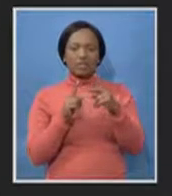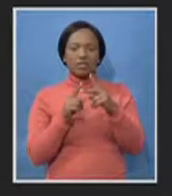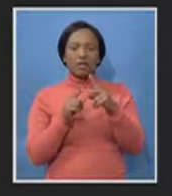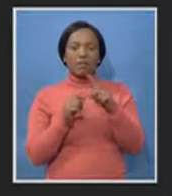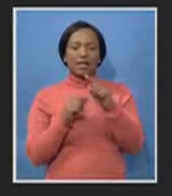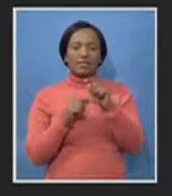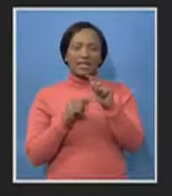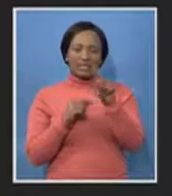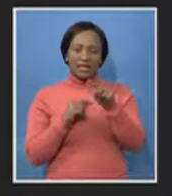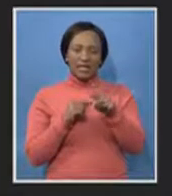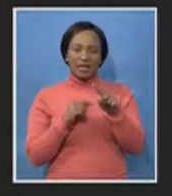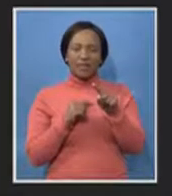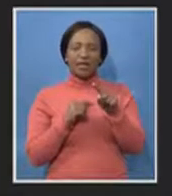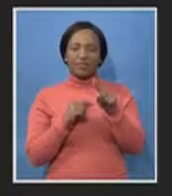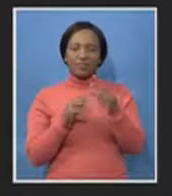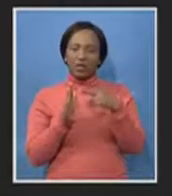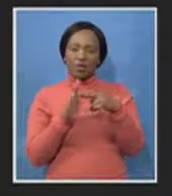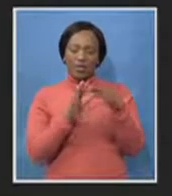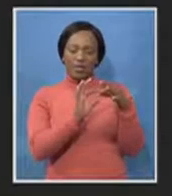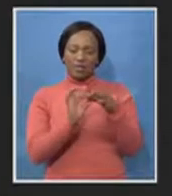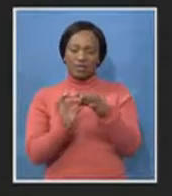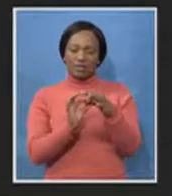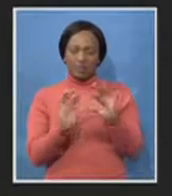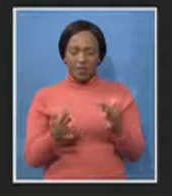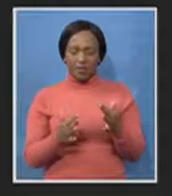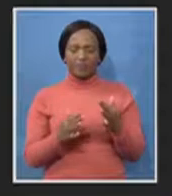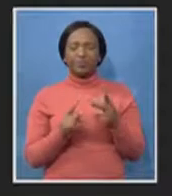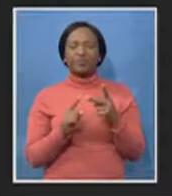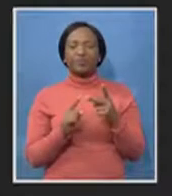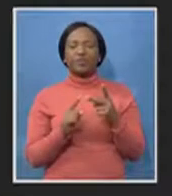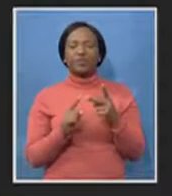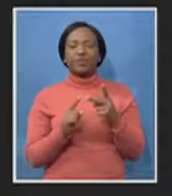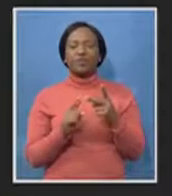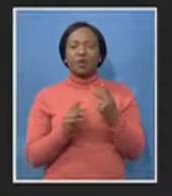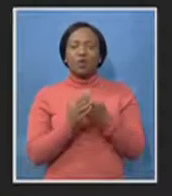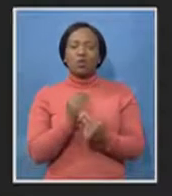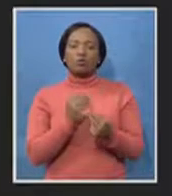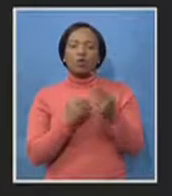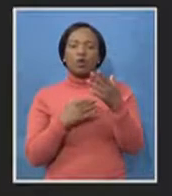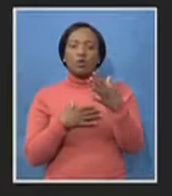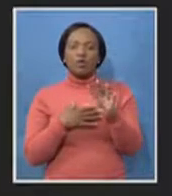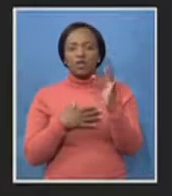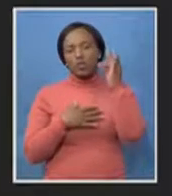relationship is. And then also, I've heard that the Ministry of Health in Tanzania is